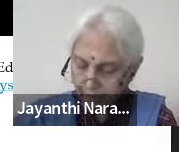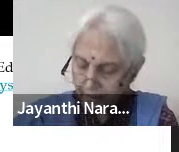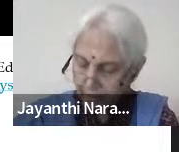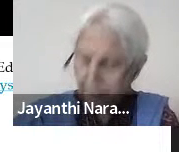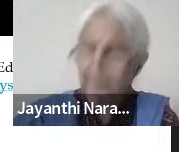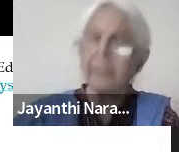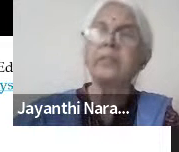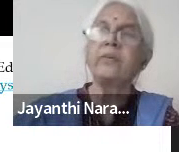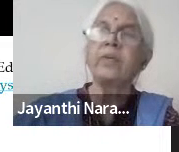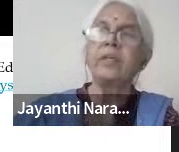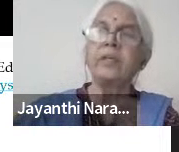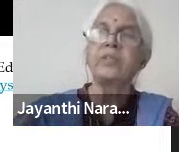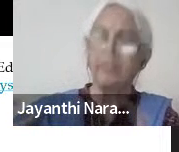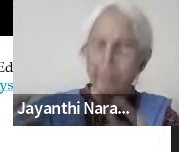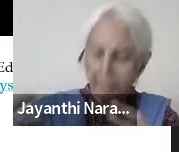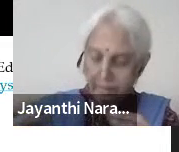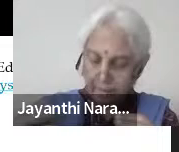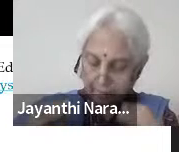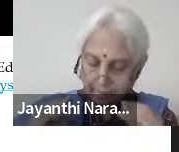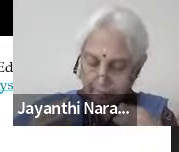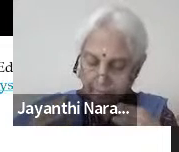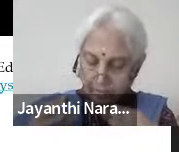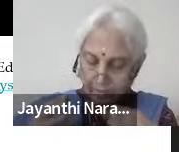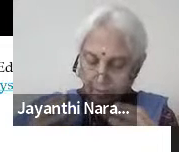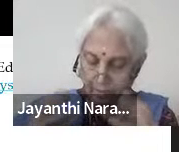the speaking, listening, writing, reading instead,